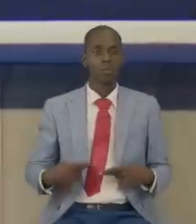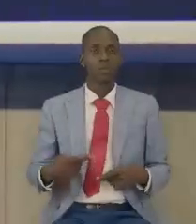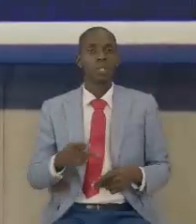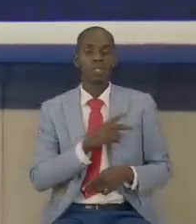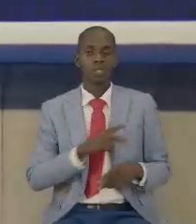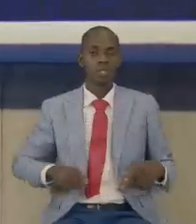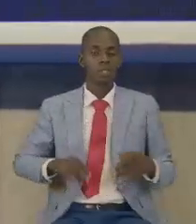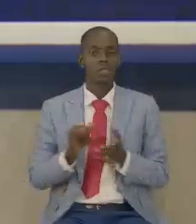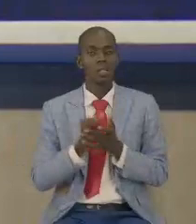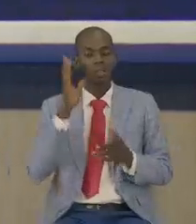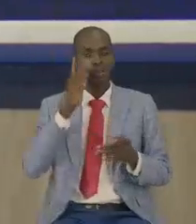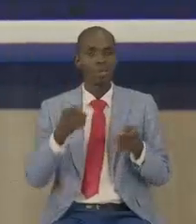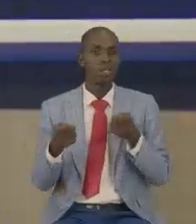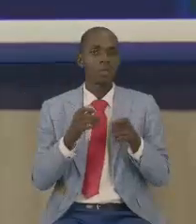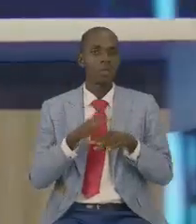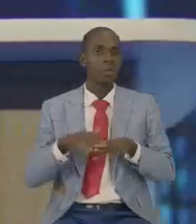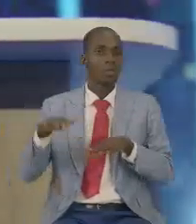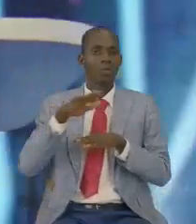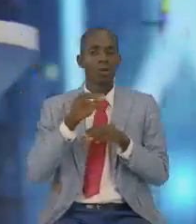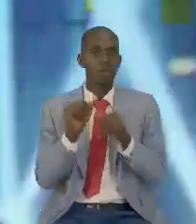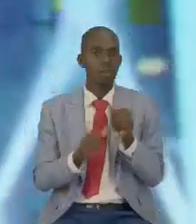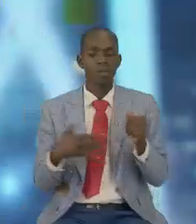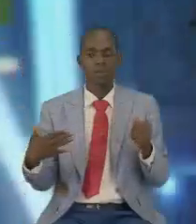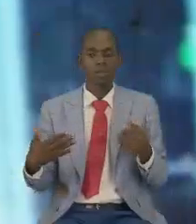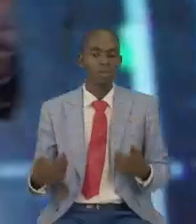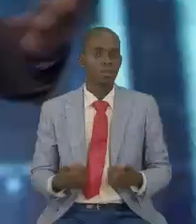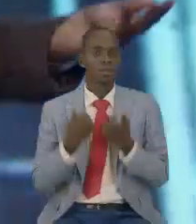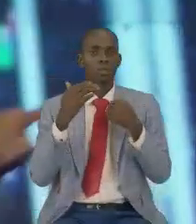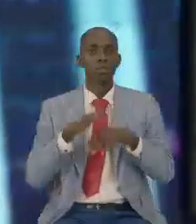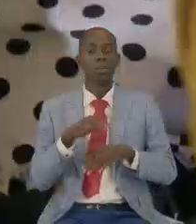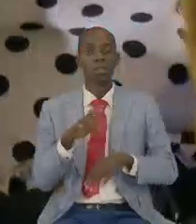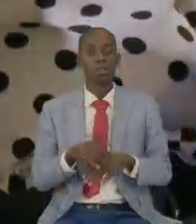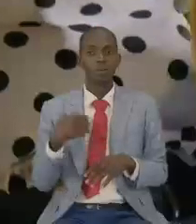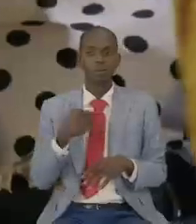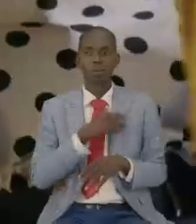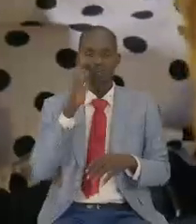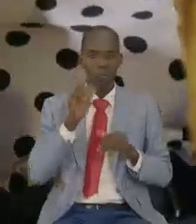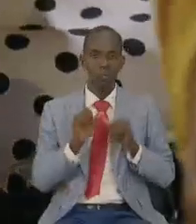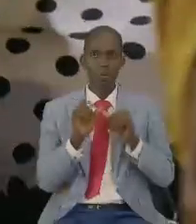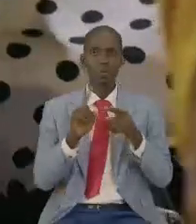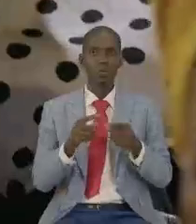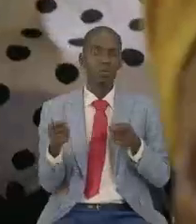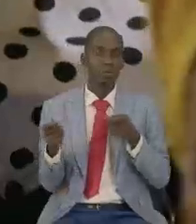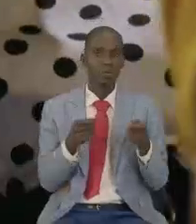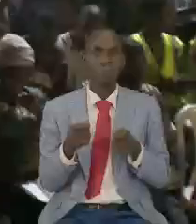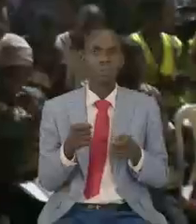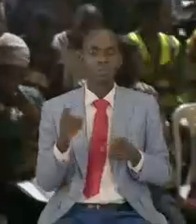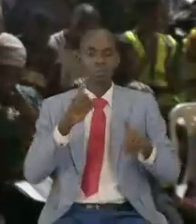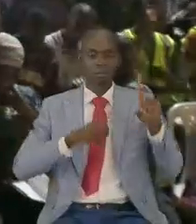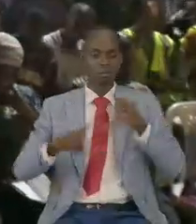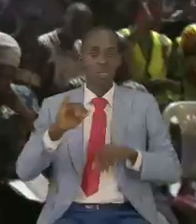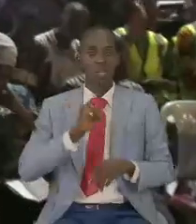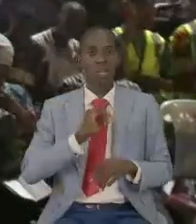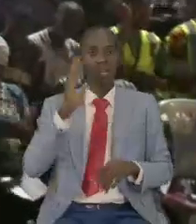challenge on earth. We'll keep on reigning. I'll keep on reigning. We'll keep on reigning.